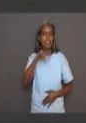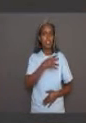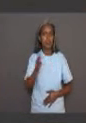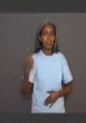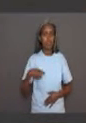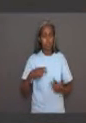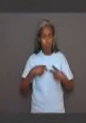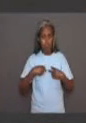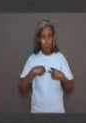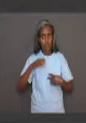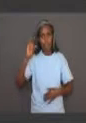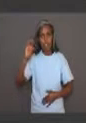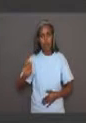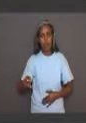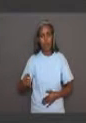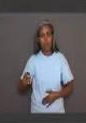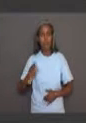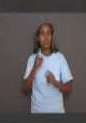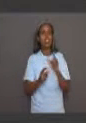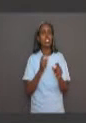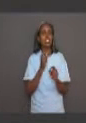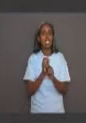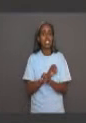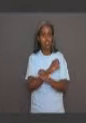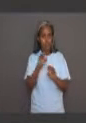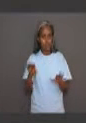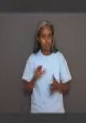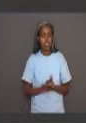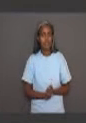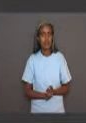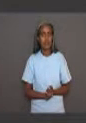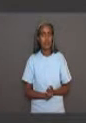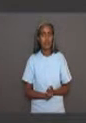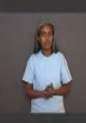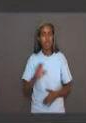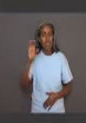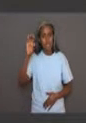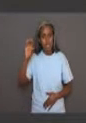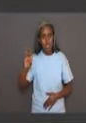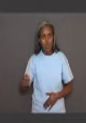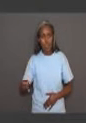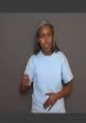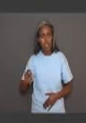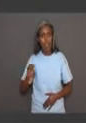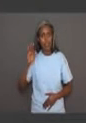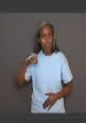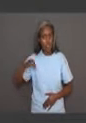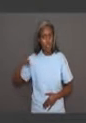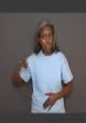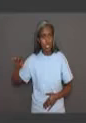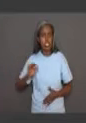We have a column for the age distribution, a column for